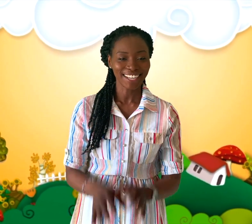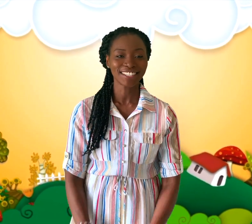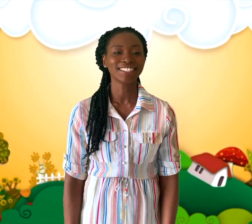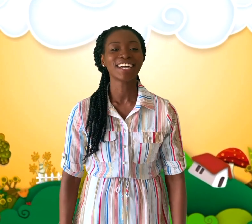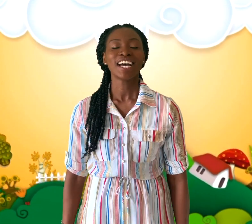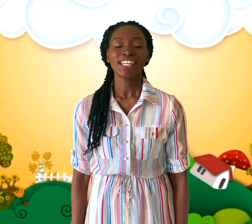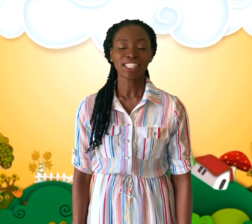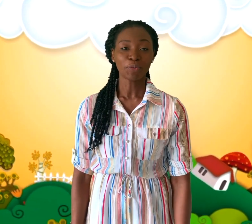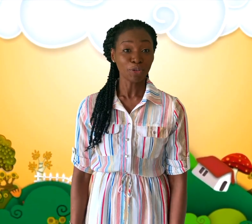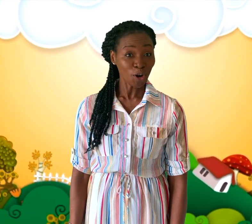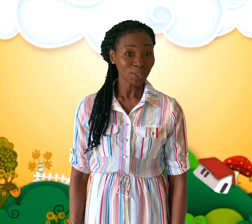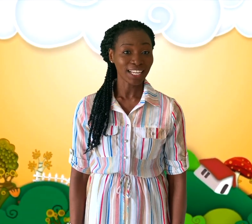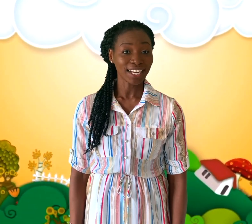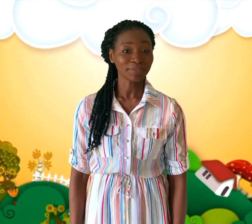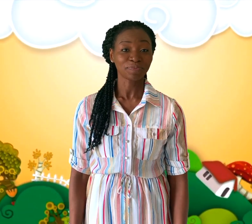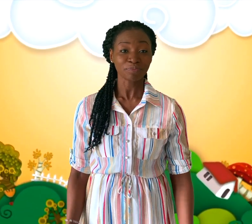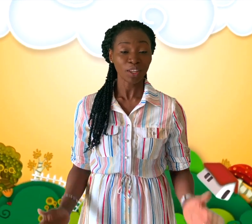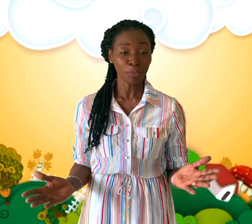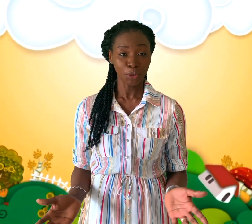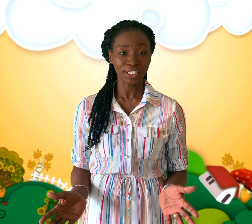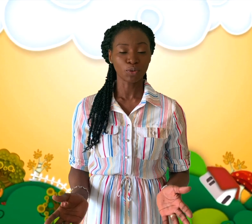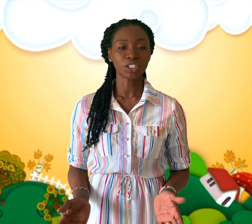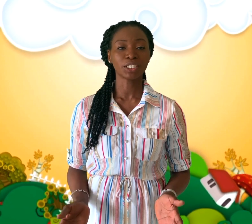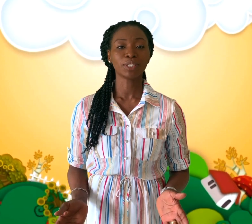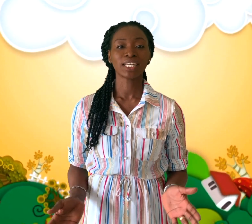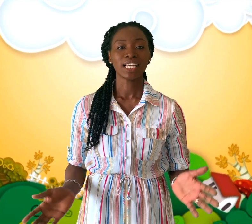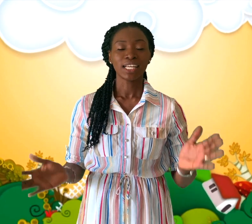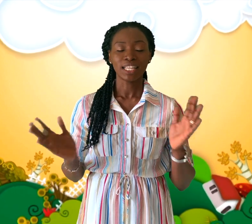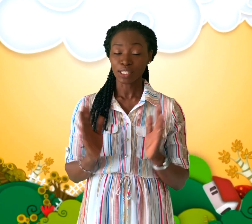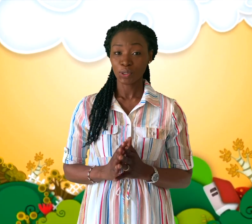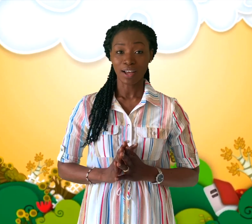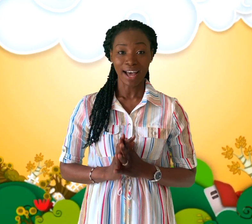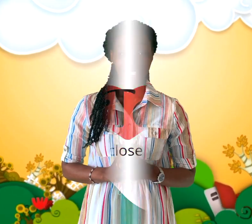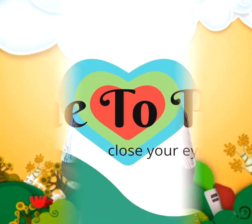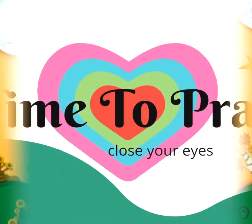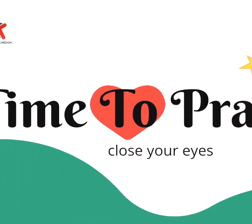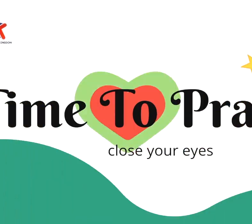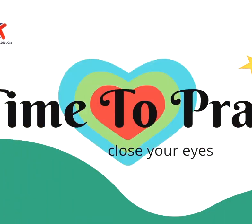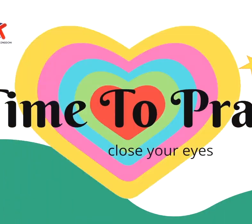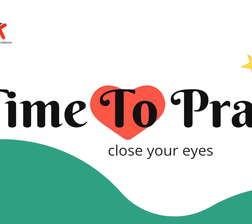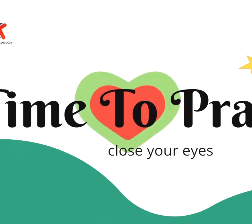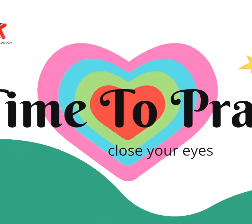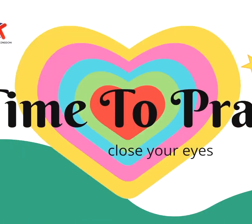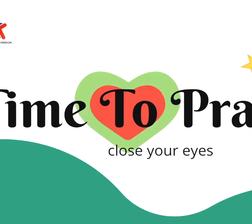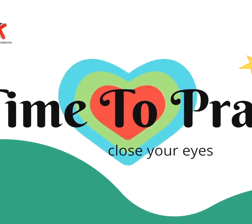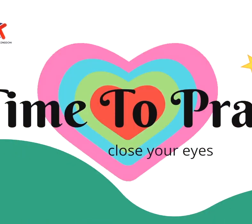right? Good. So before we start praise and worship, let's close our eyes and pray.